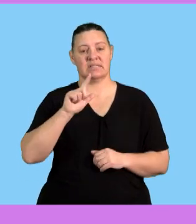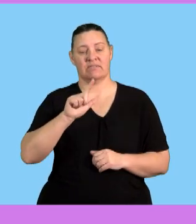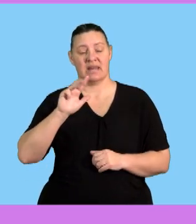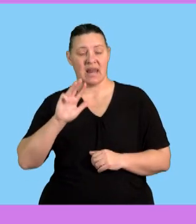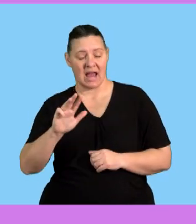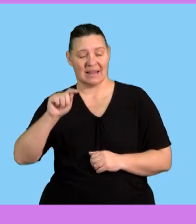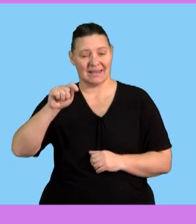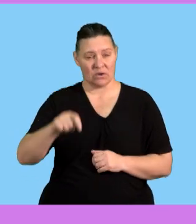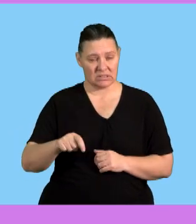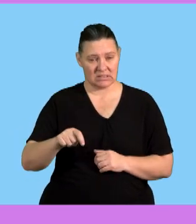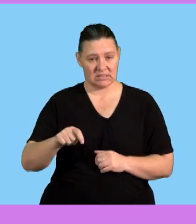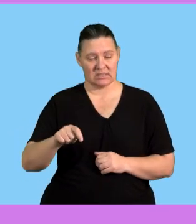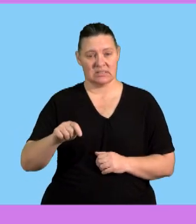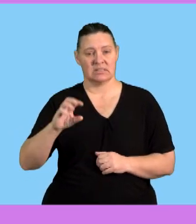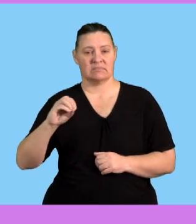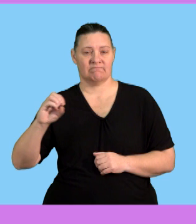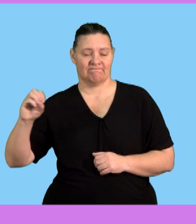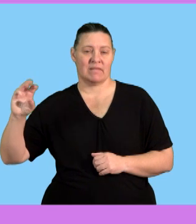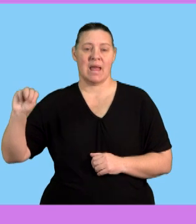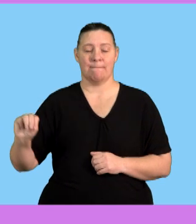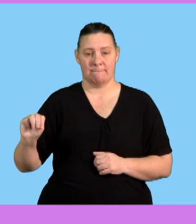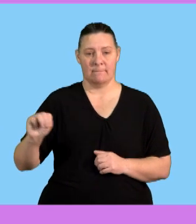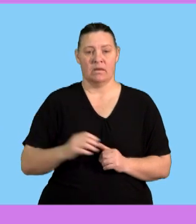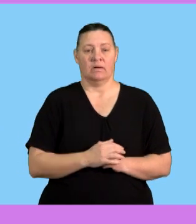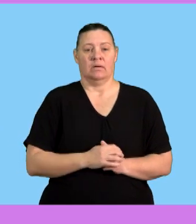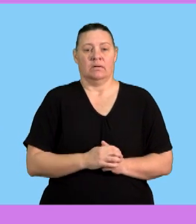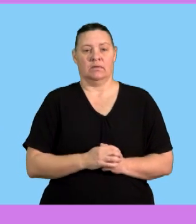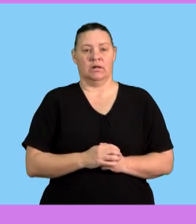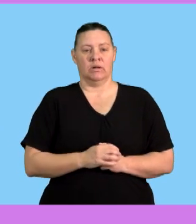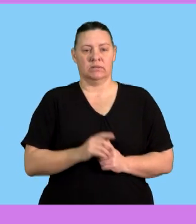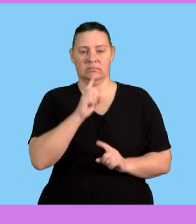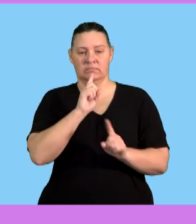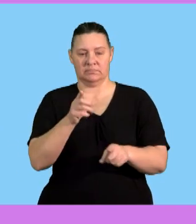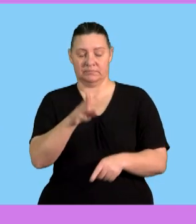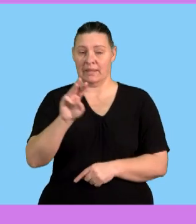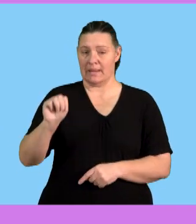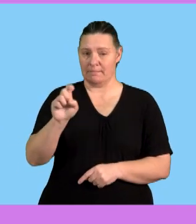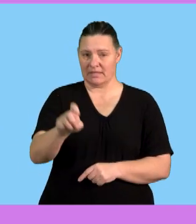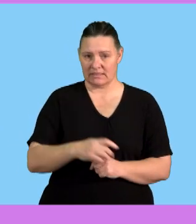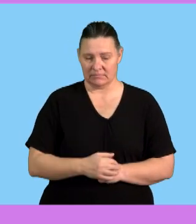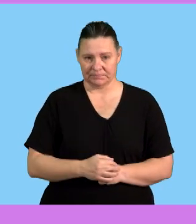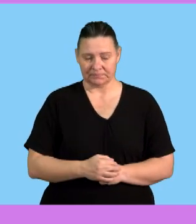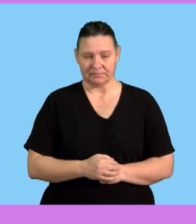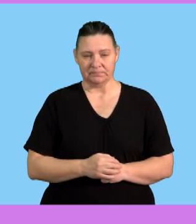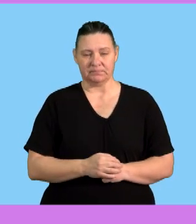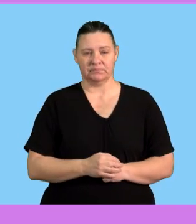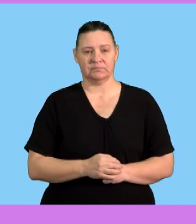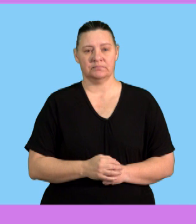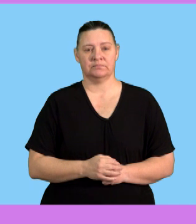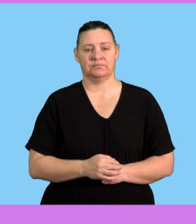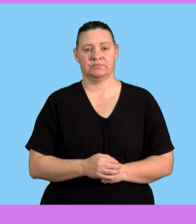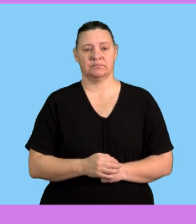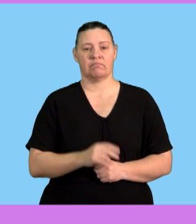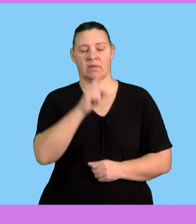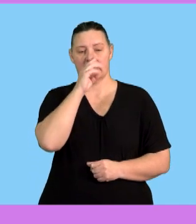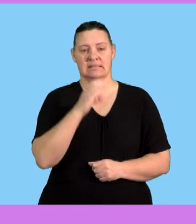779,000, but now it's in meters. That's where we should leave our answer, in meters. Looking